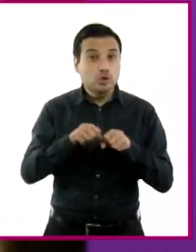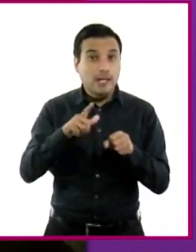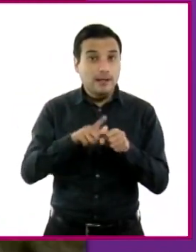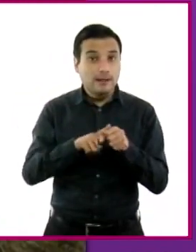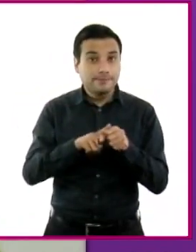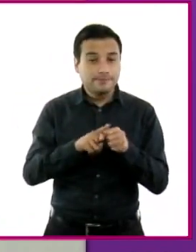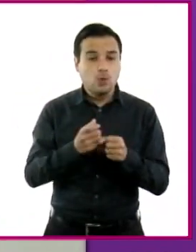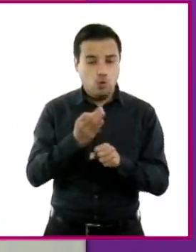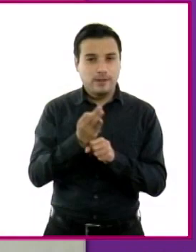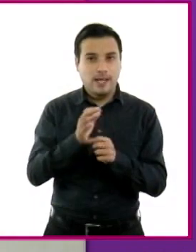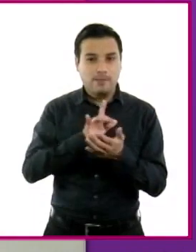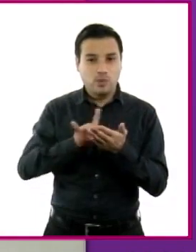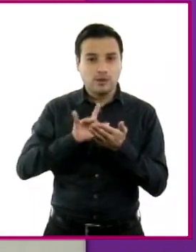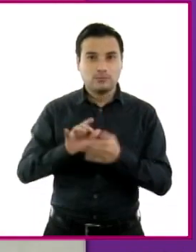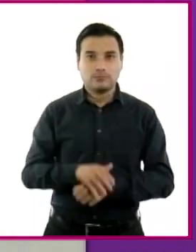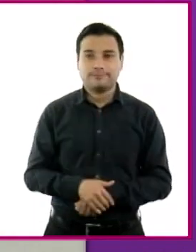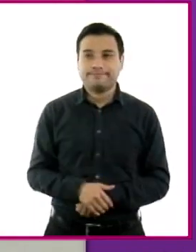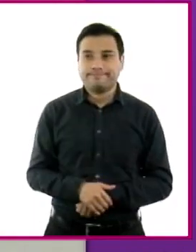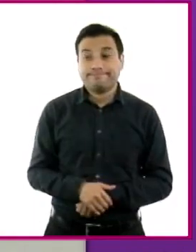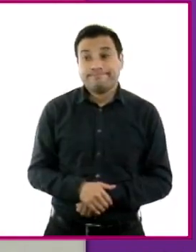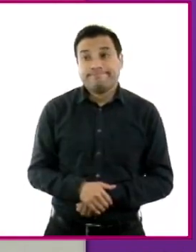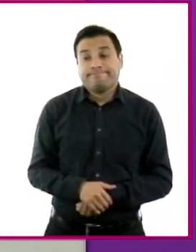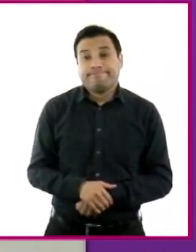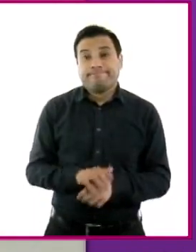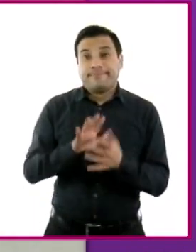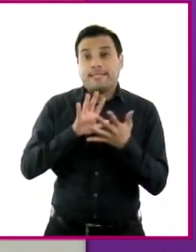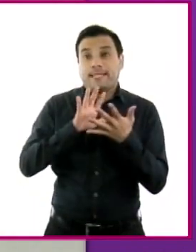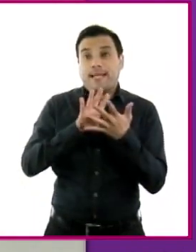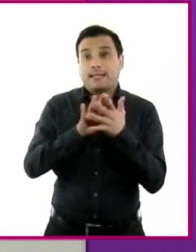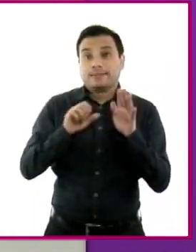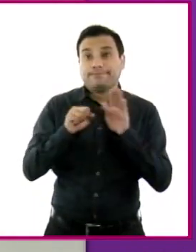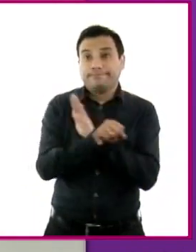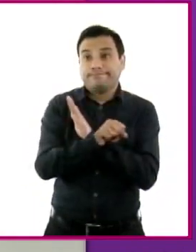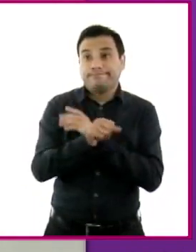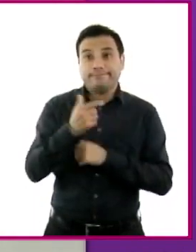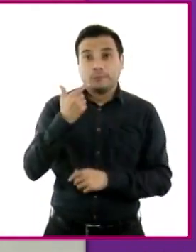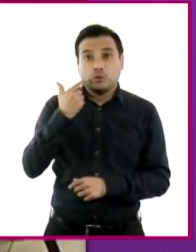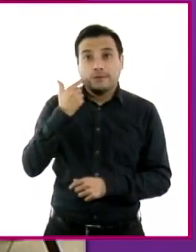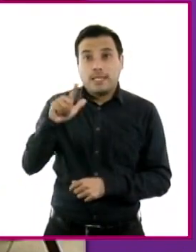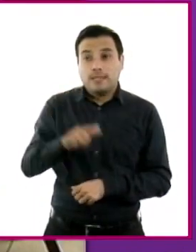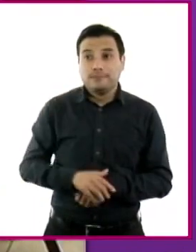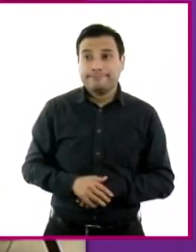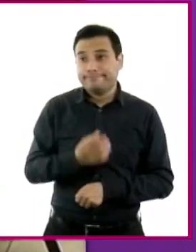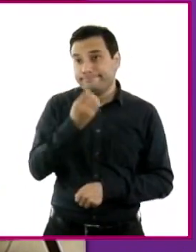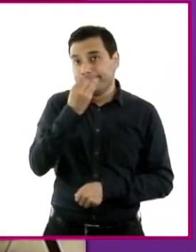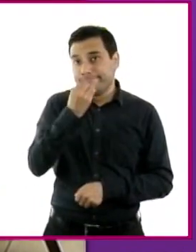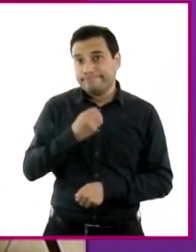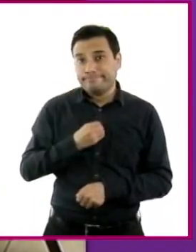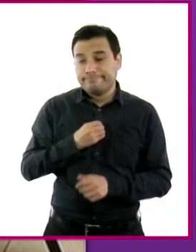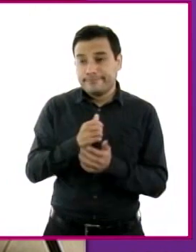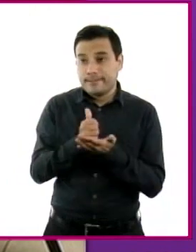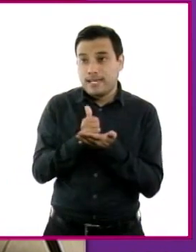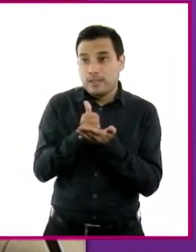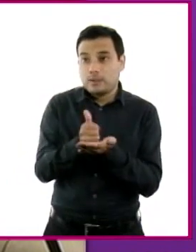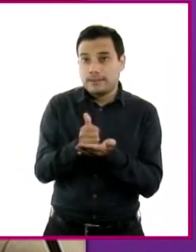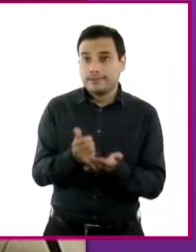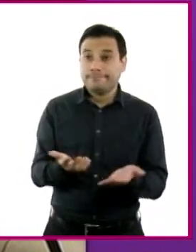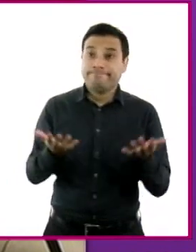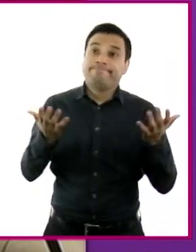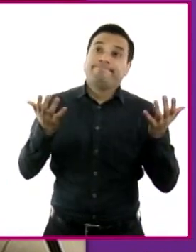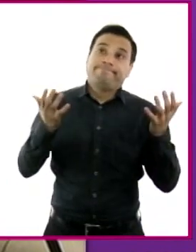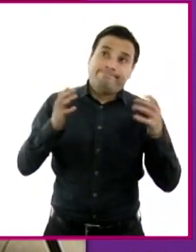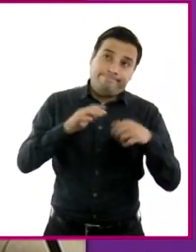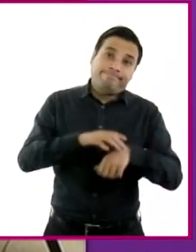right? We don't want to go to jail. So, yes. Here we are for